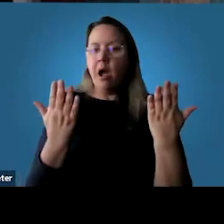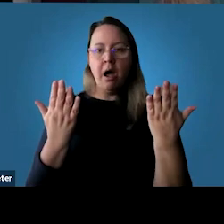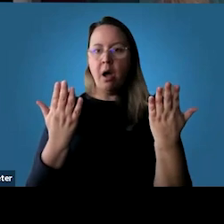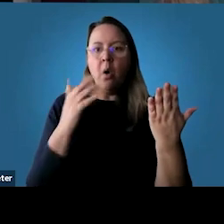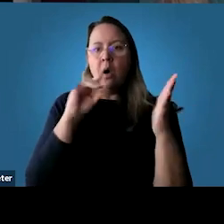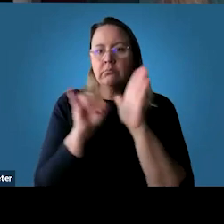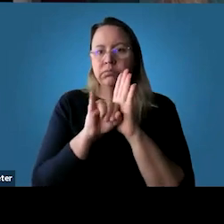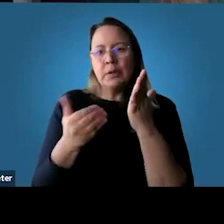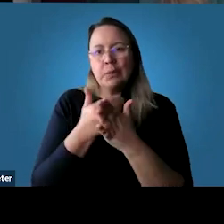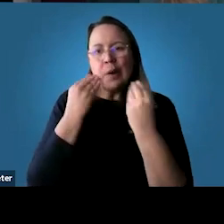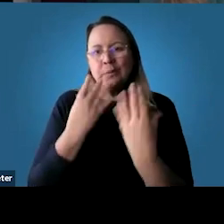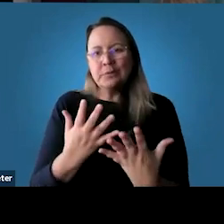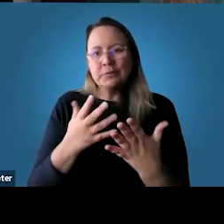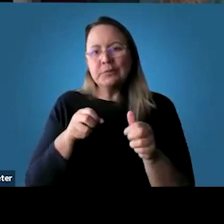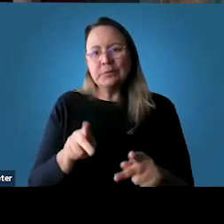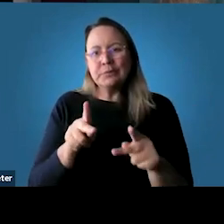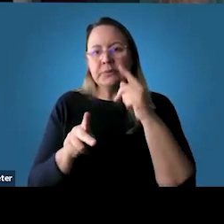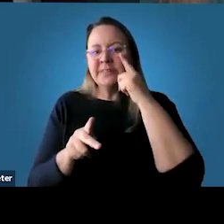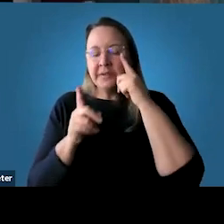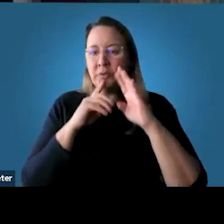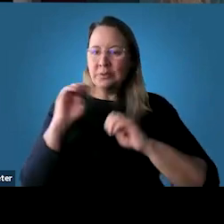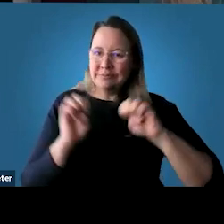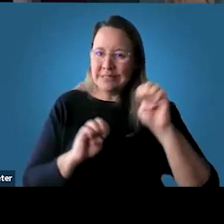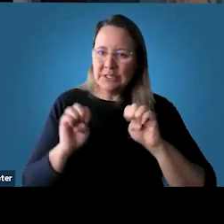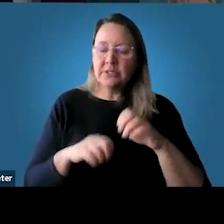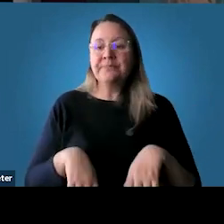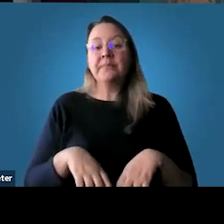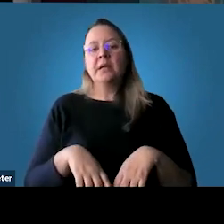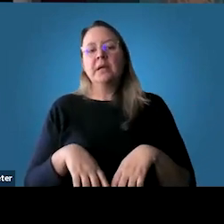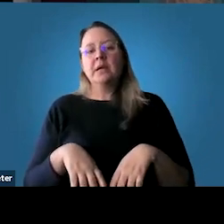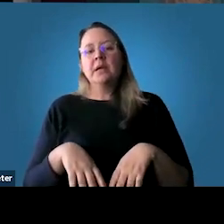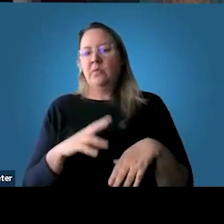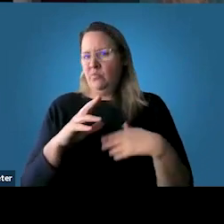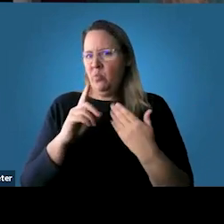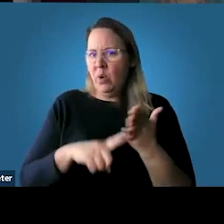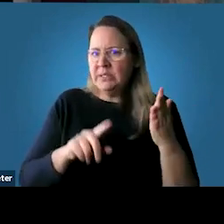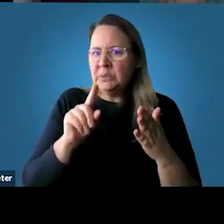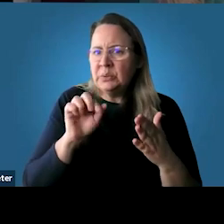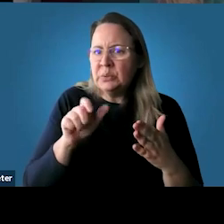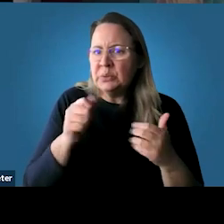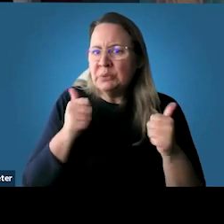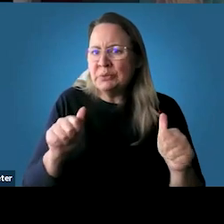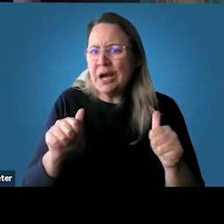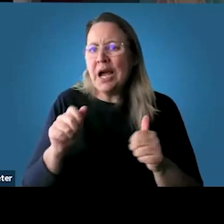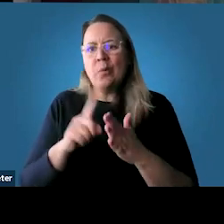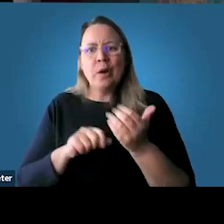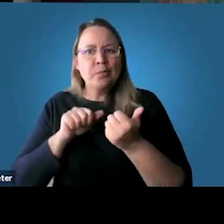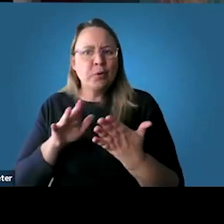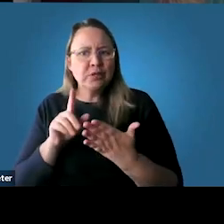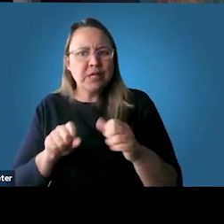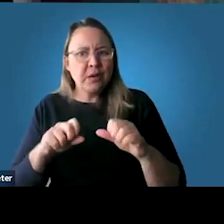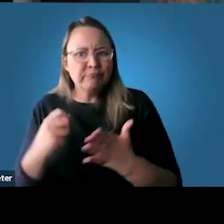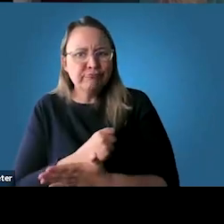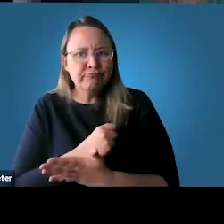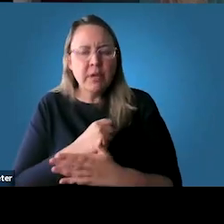new opportunities and directions for experimentation. It can spark ideas for what tactics to try or test out next. It